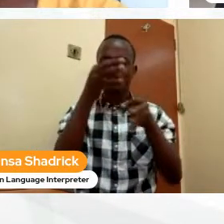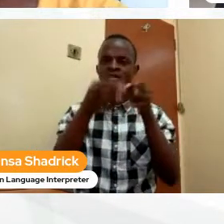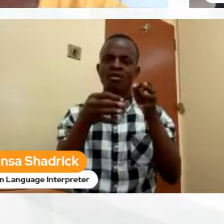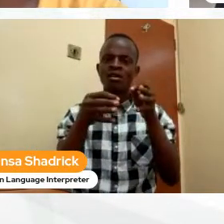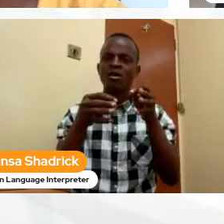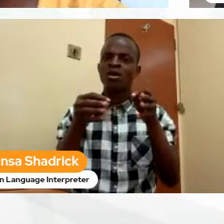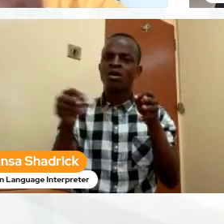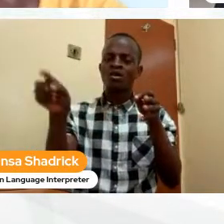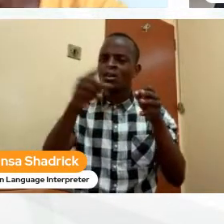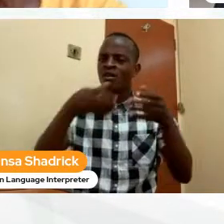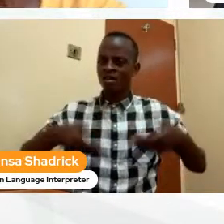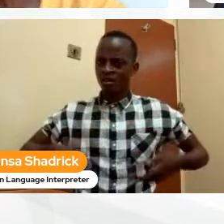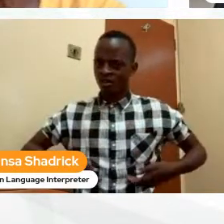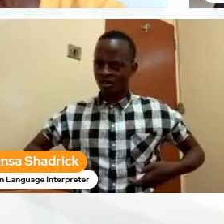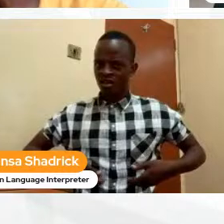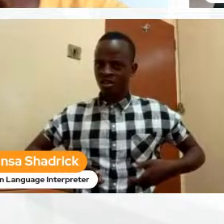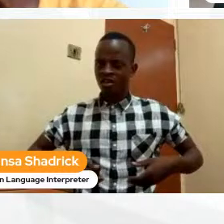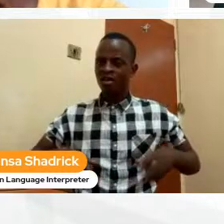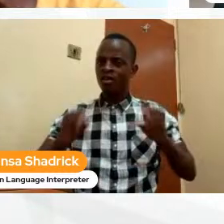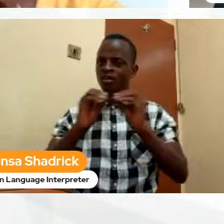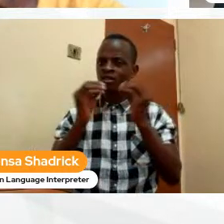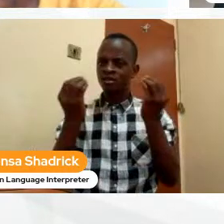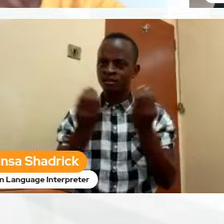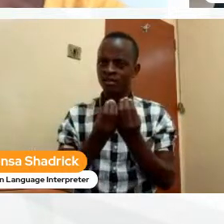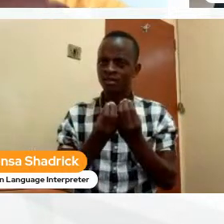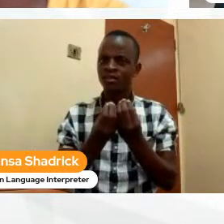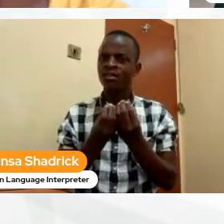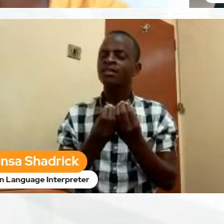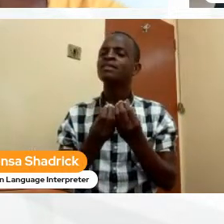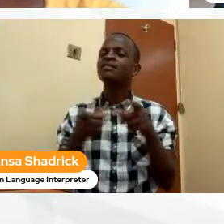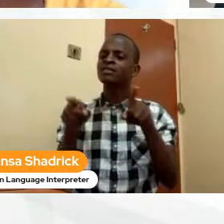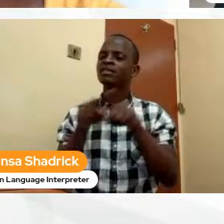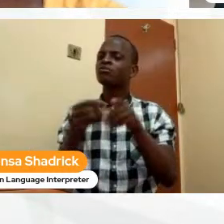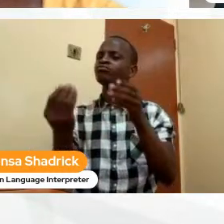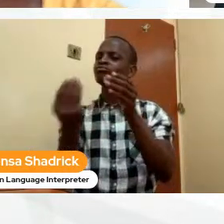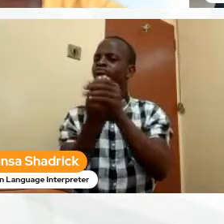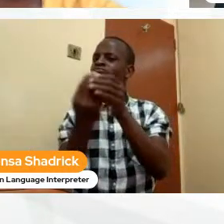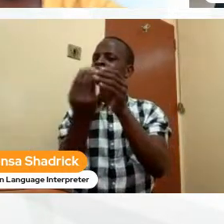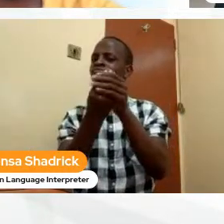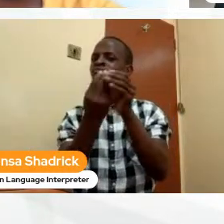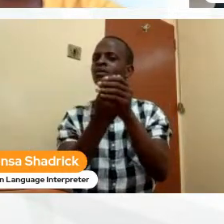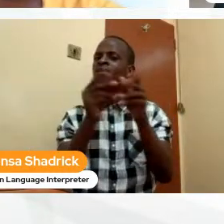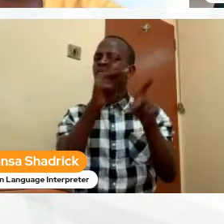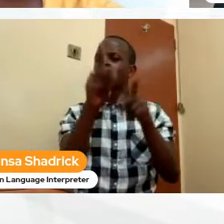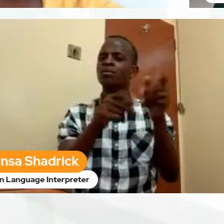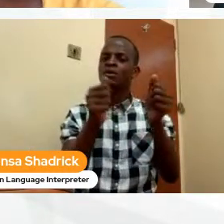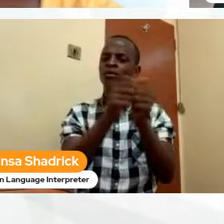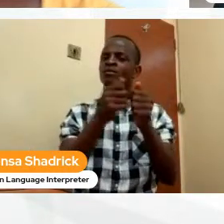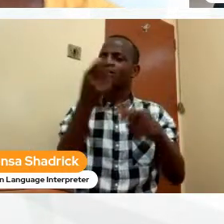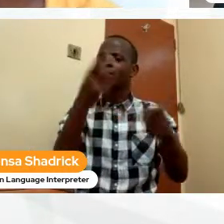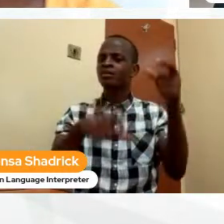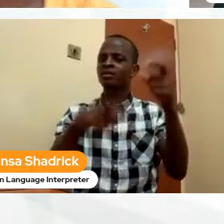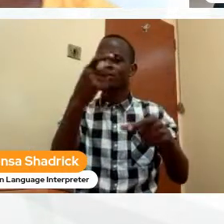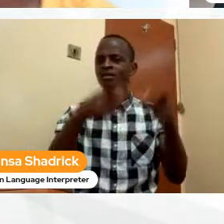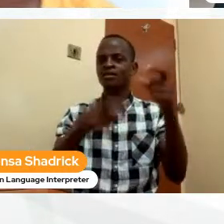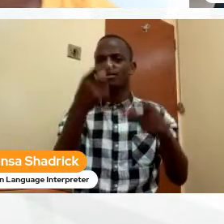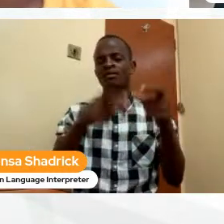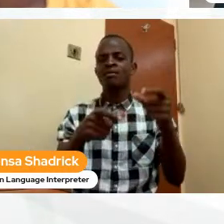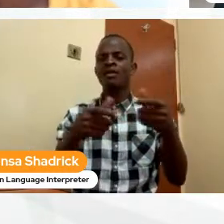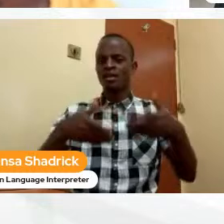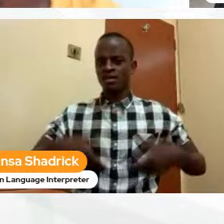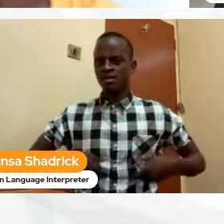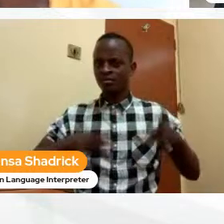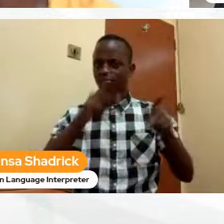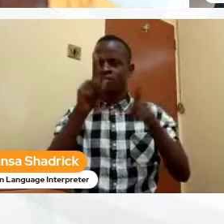youth organizations, and also we affiliate organizations that work with different categories of young people.